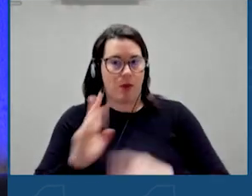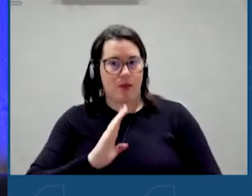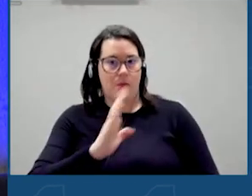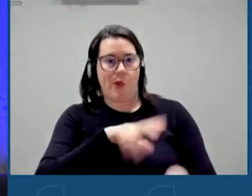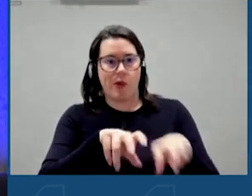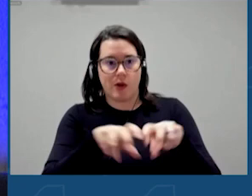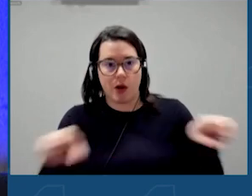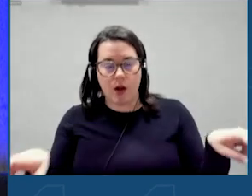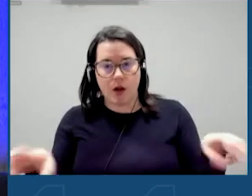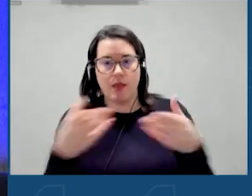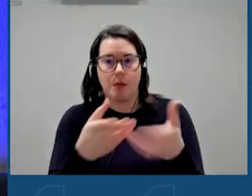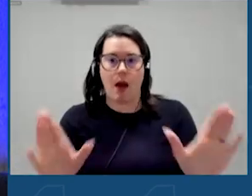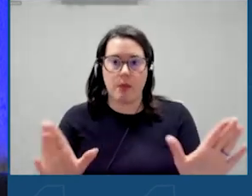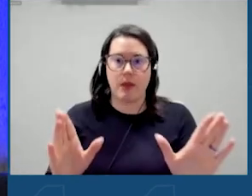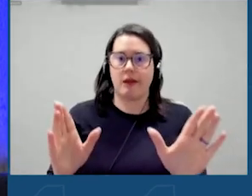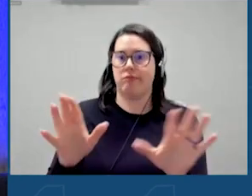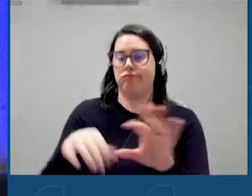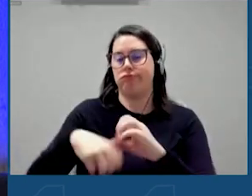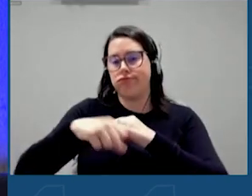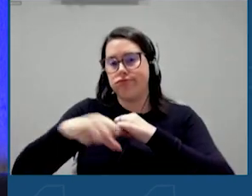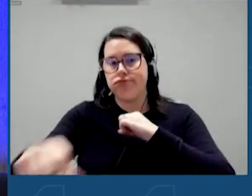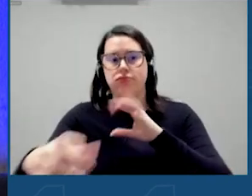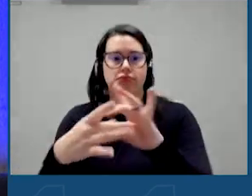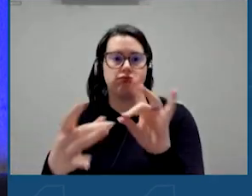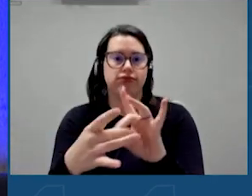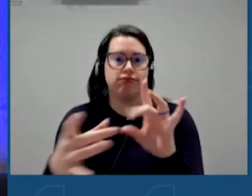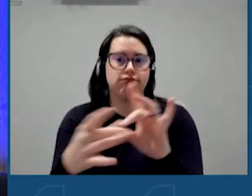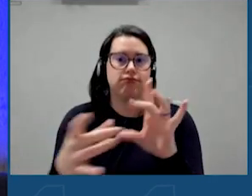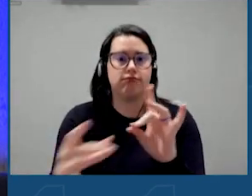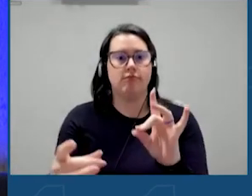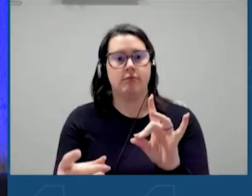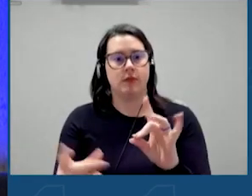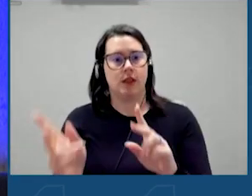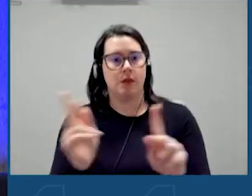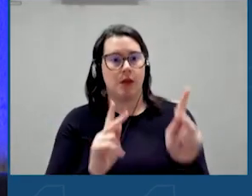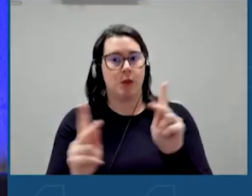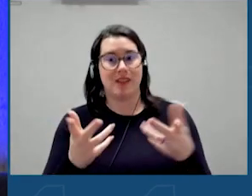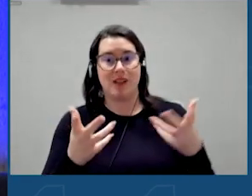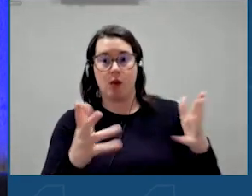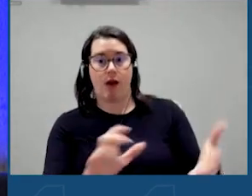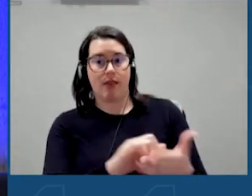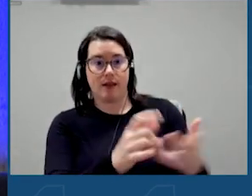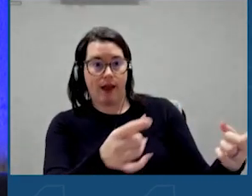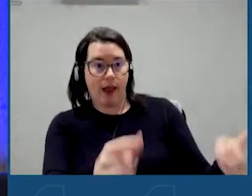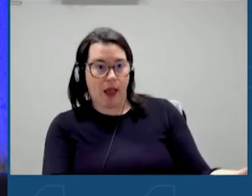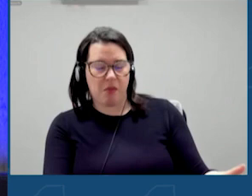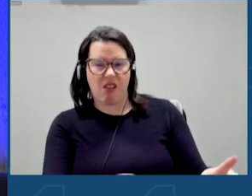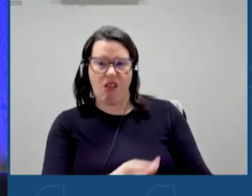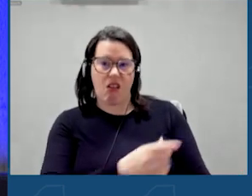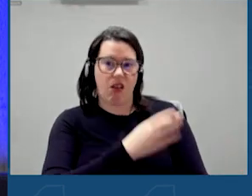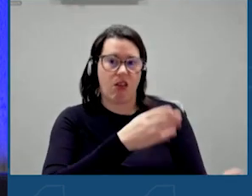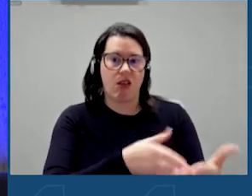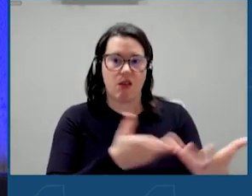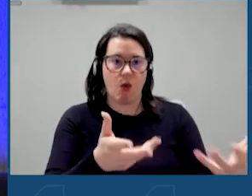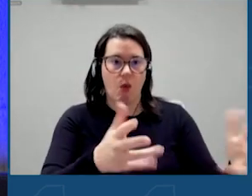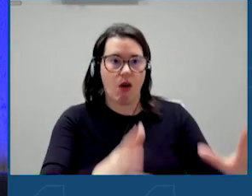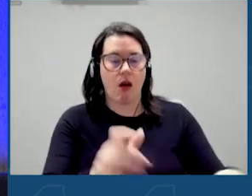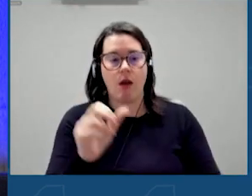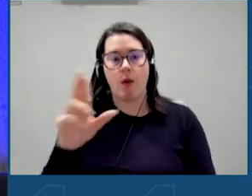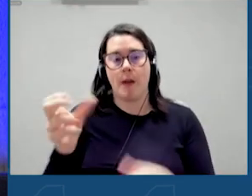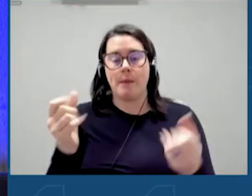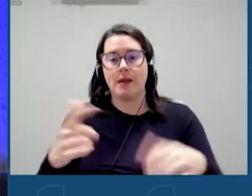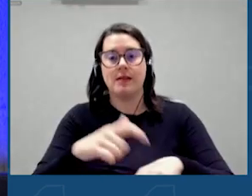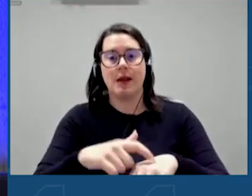let the public speak as long as they wanted about the NIMBYs, the people who didn't want that to happen, or the countless times we had to undertake